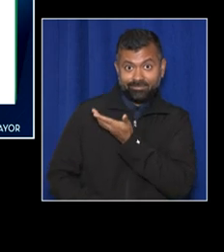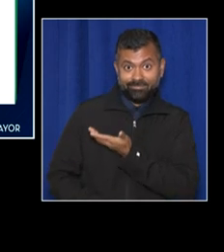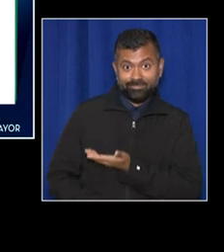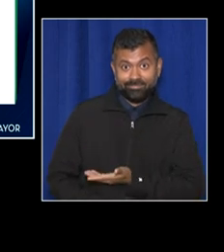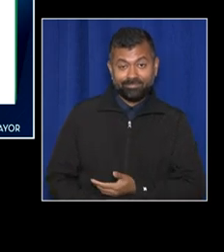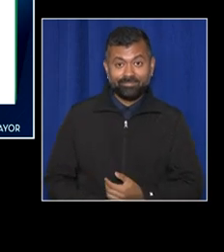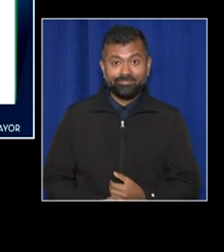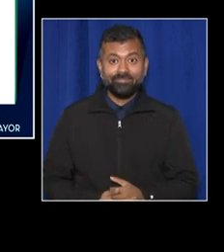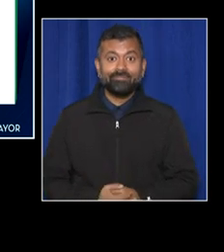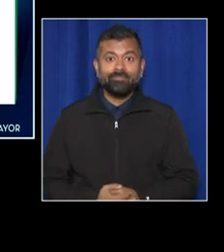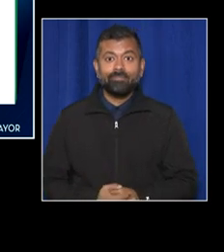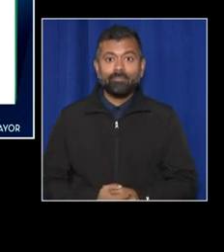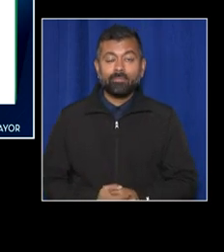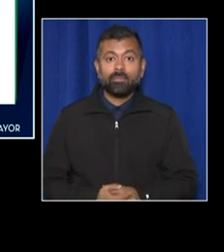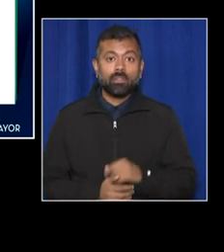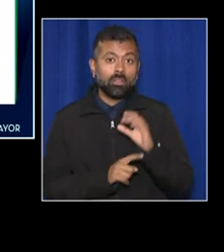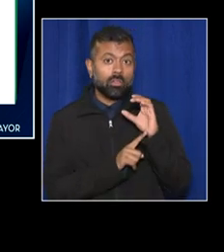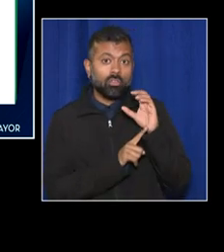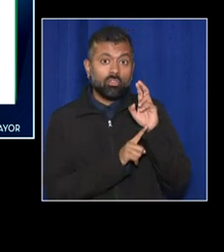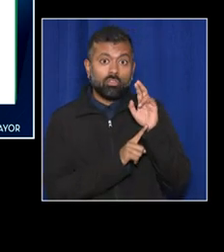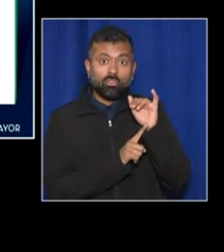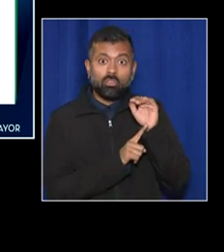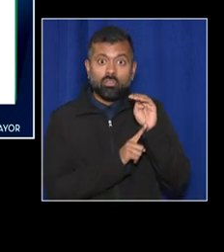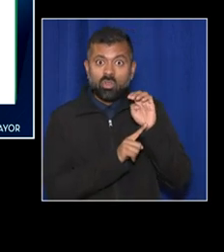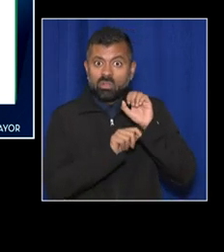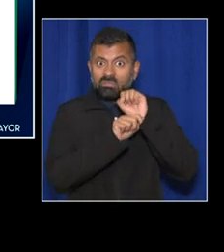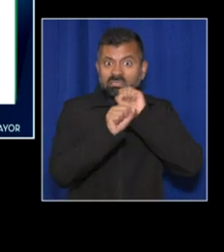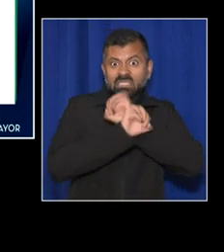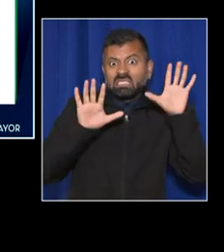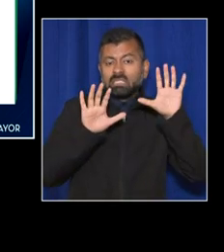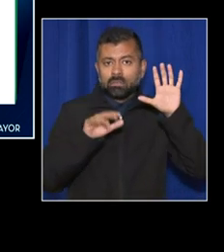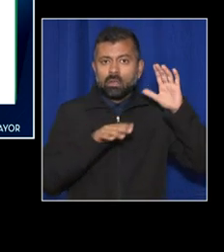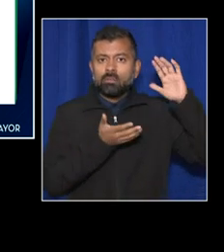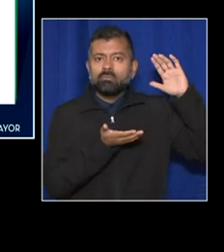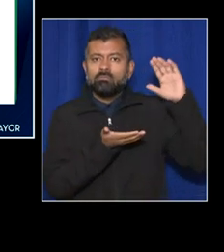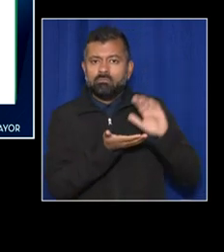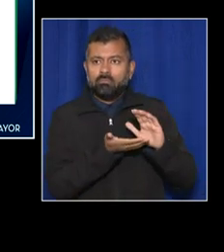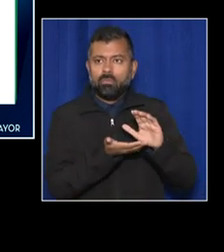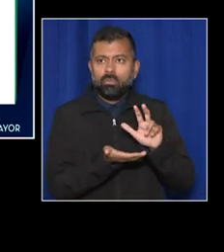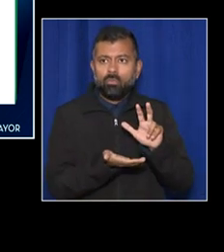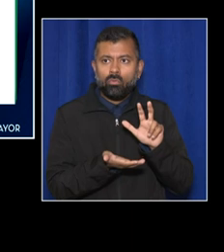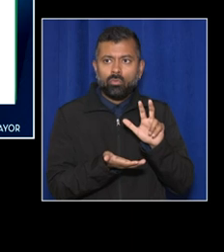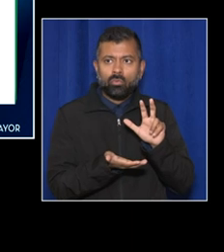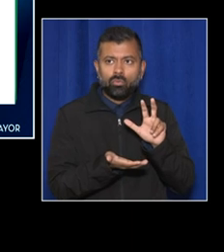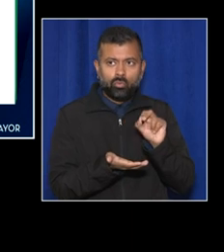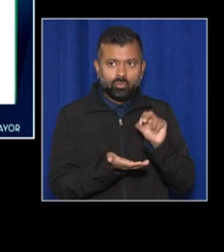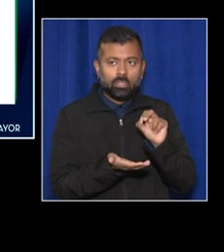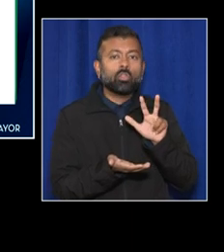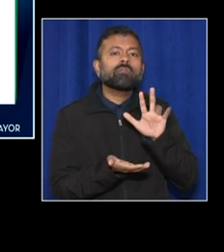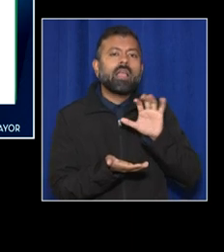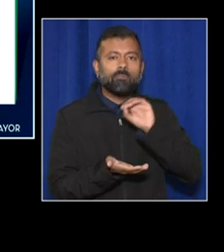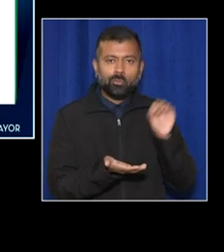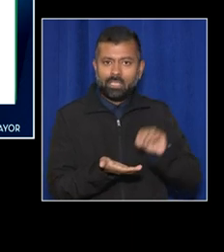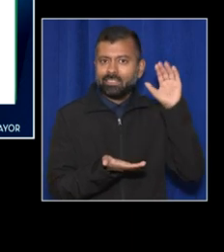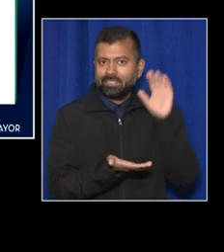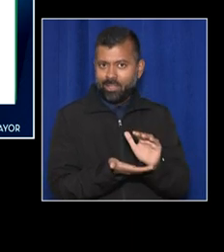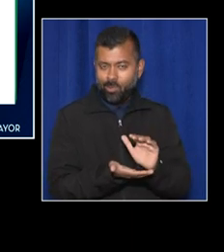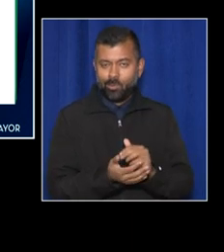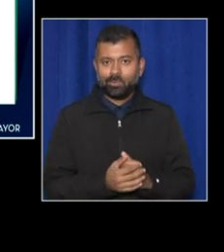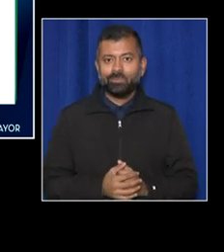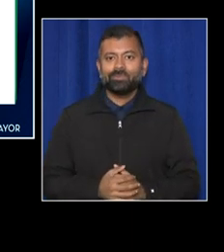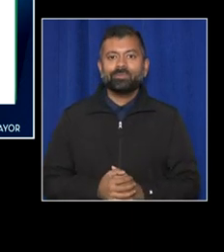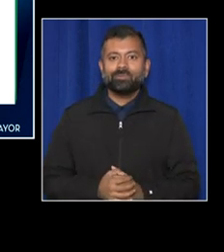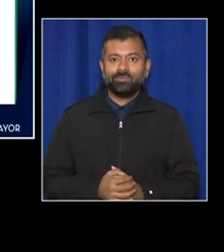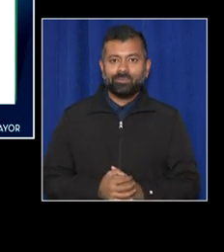35% to its lowest level in 30 years. We increased our city's population. In fact, when it was